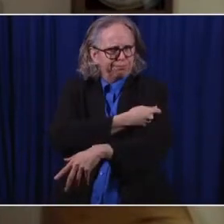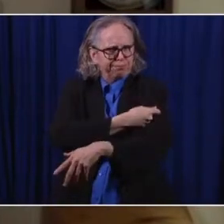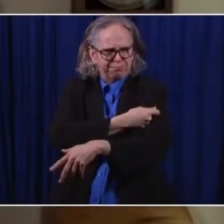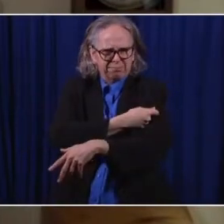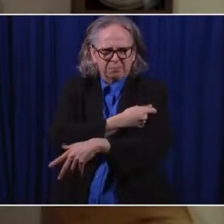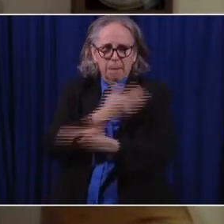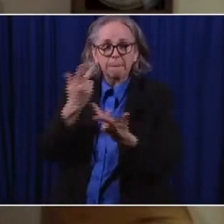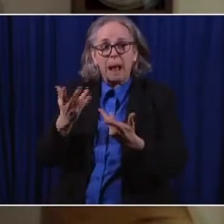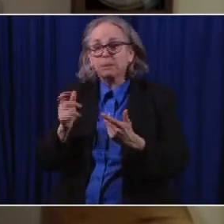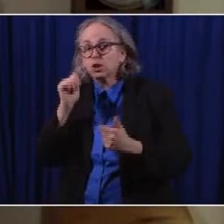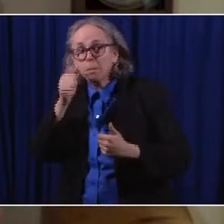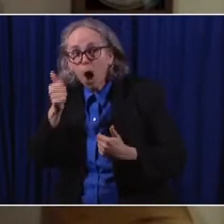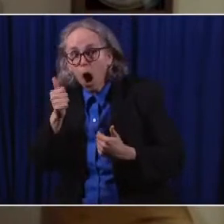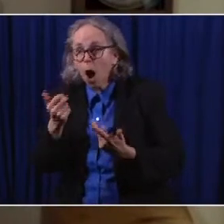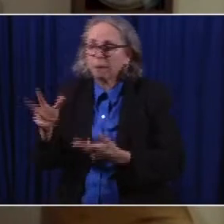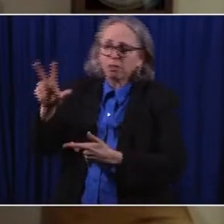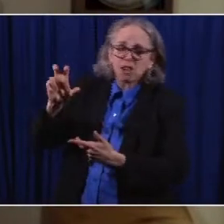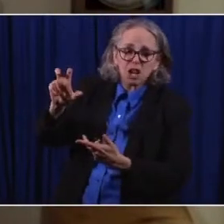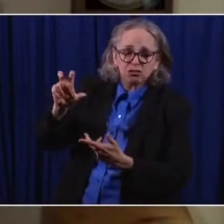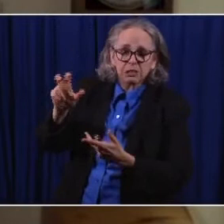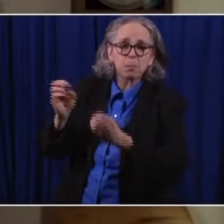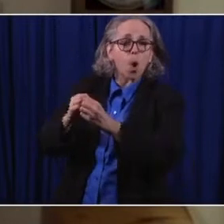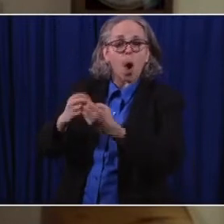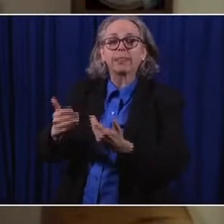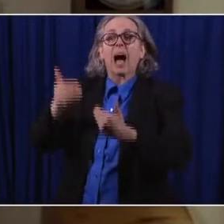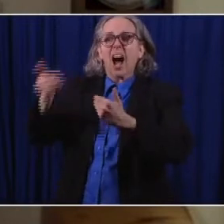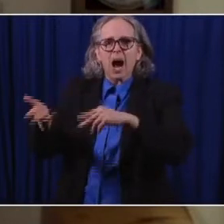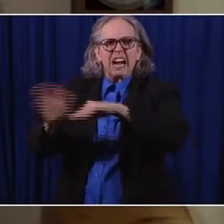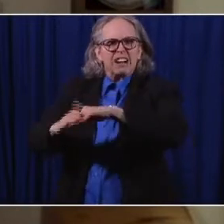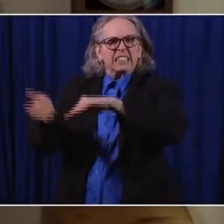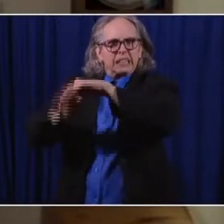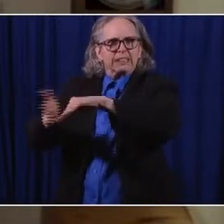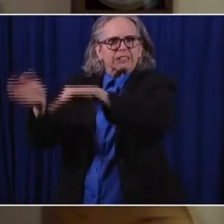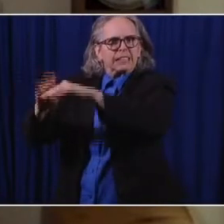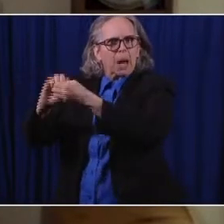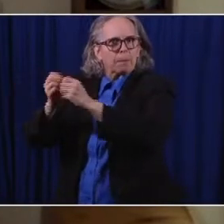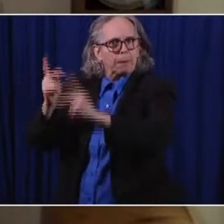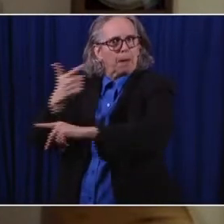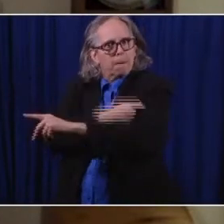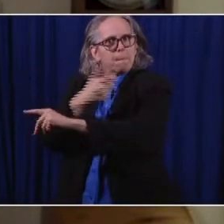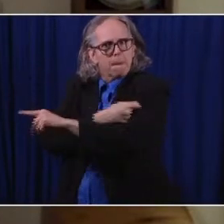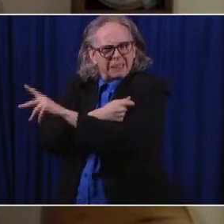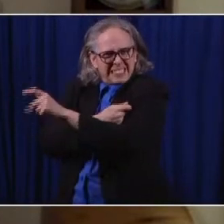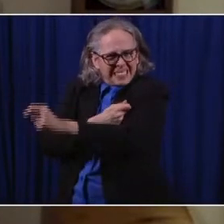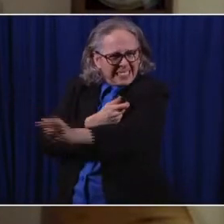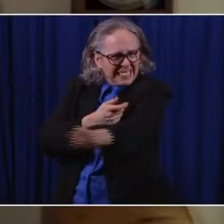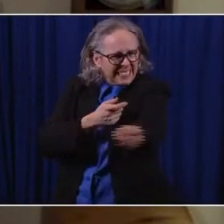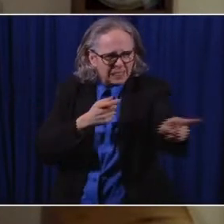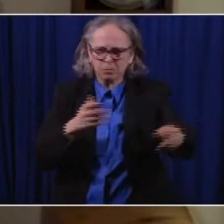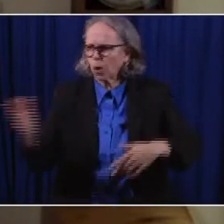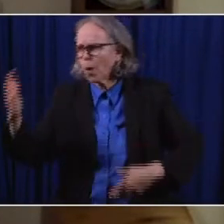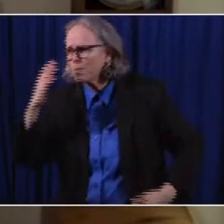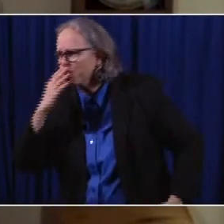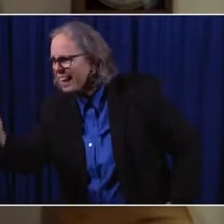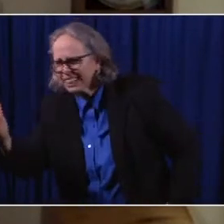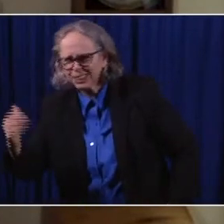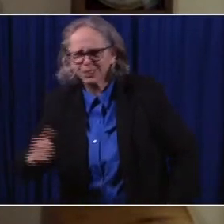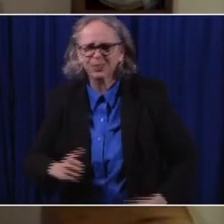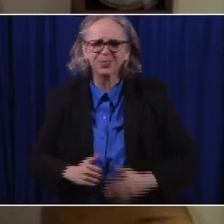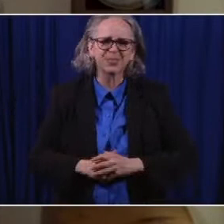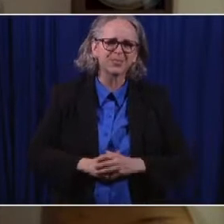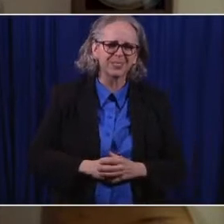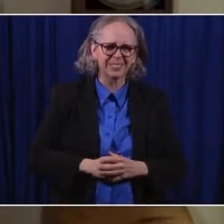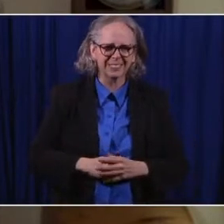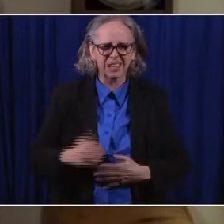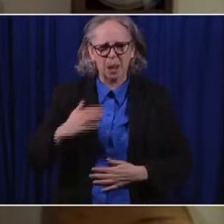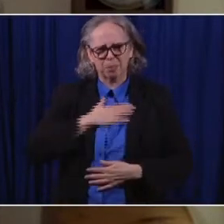300 tomorrow and 300 for the next 3 days. So thanks for being with us, and again, thanks for what you